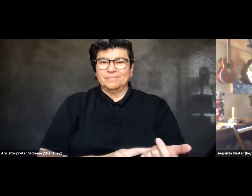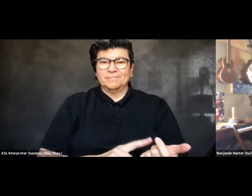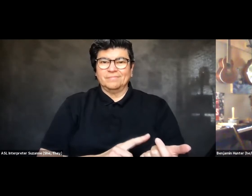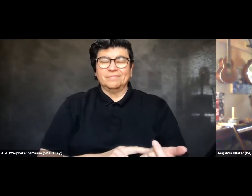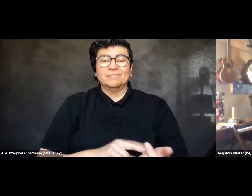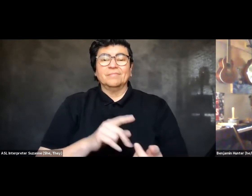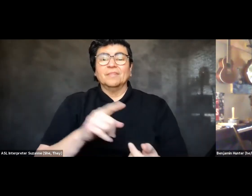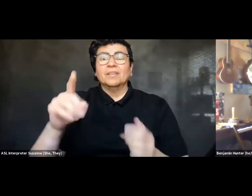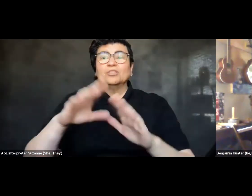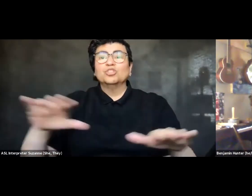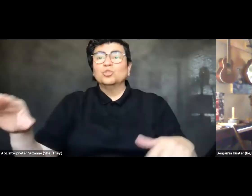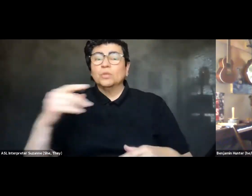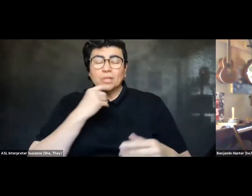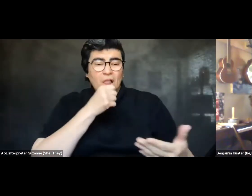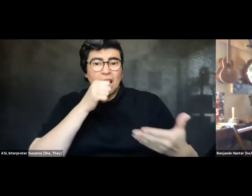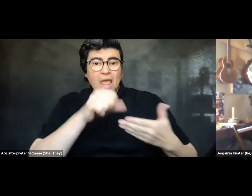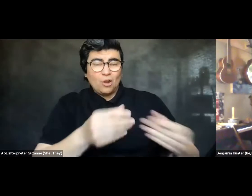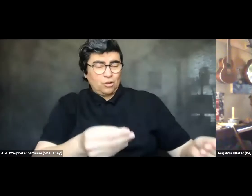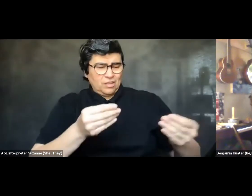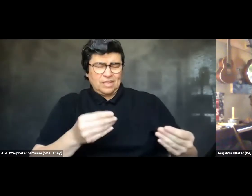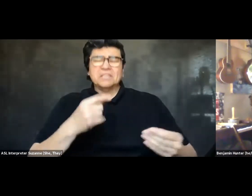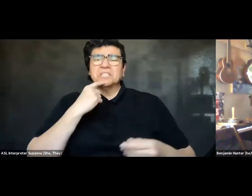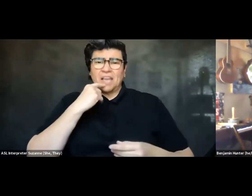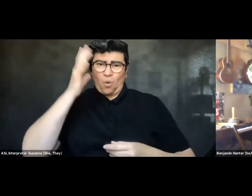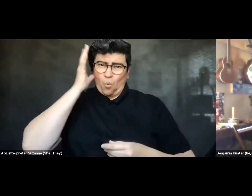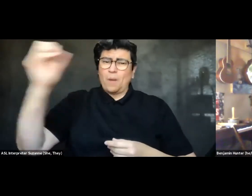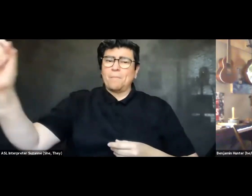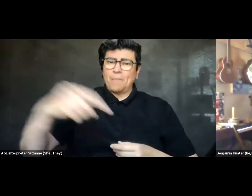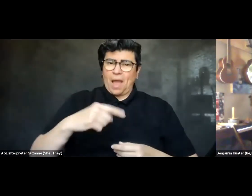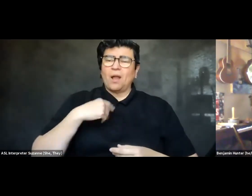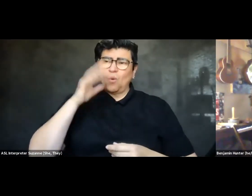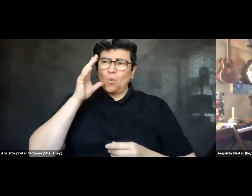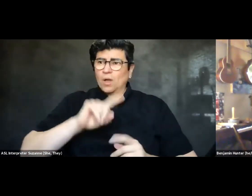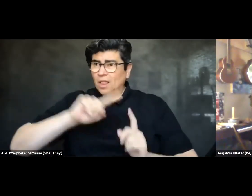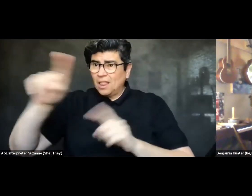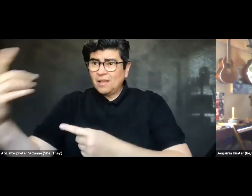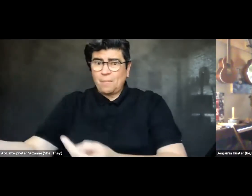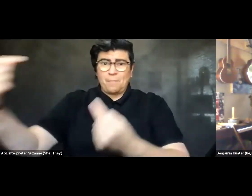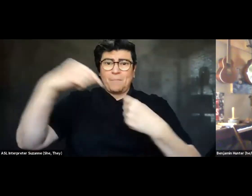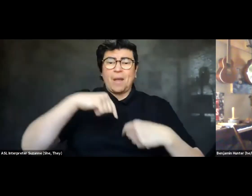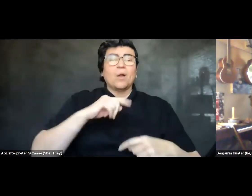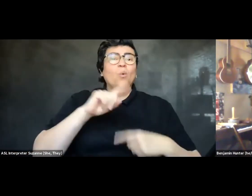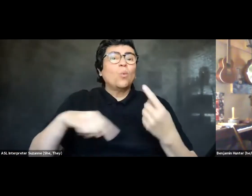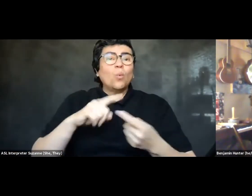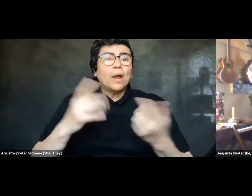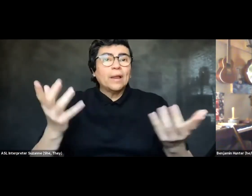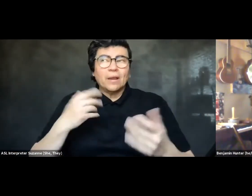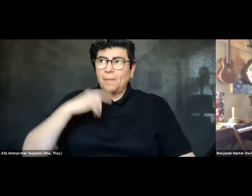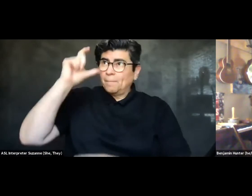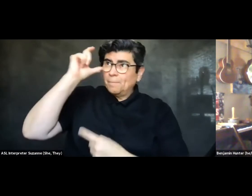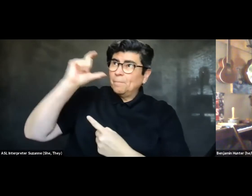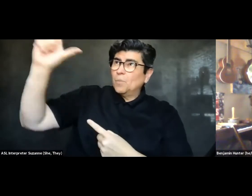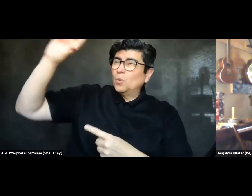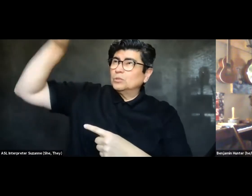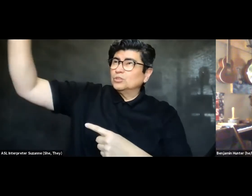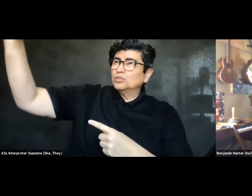They said they'd be back. They said they'd be back when the moon shine, when the